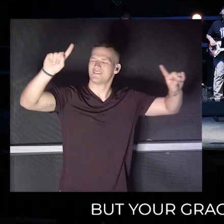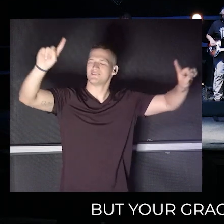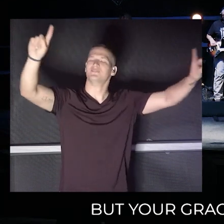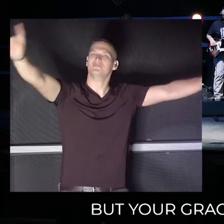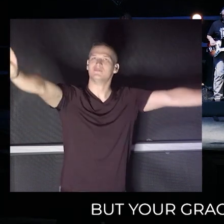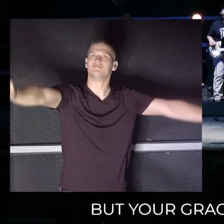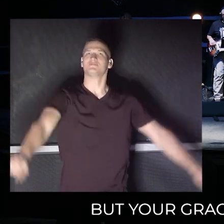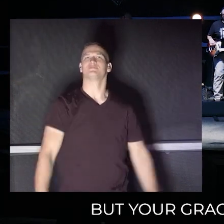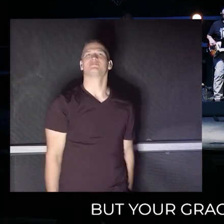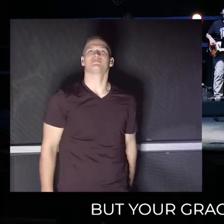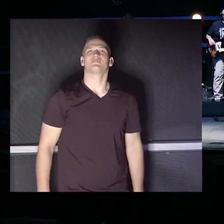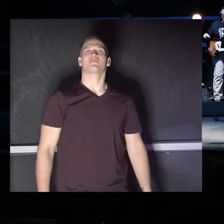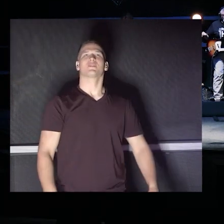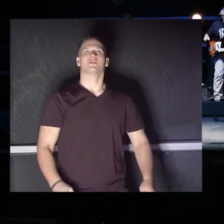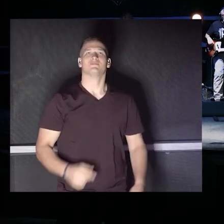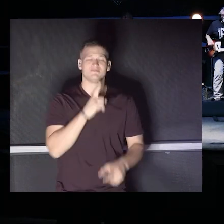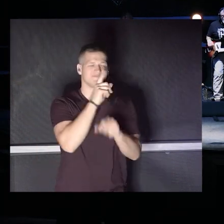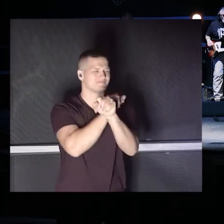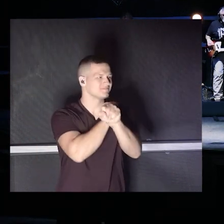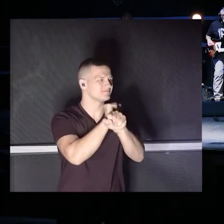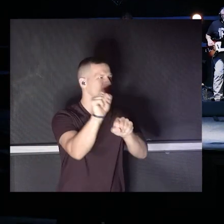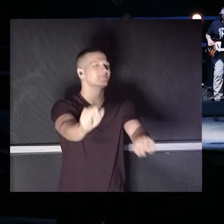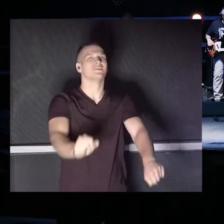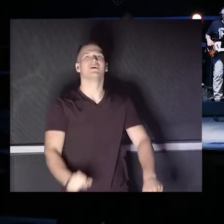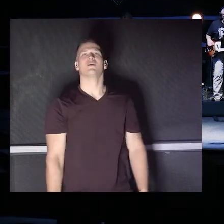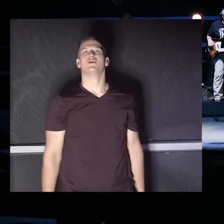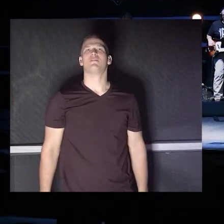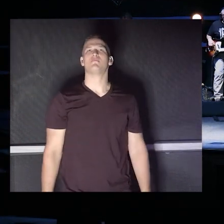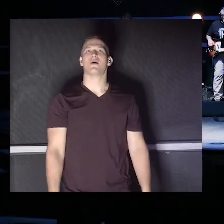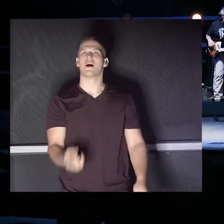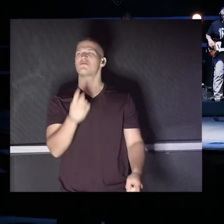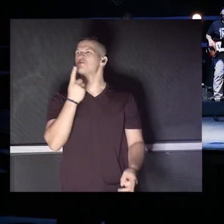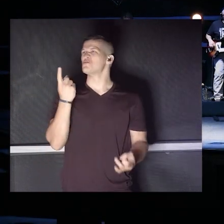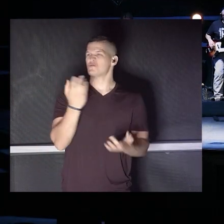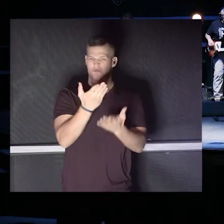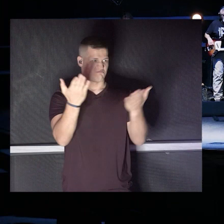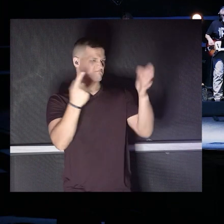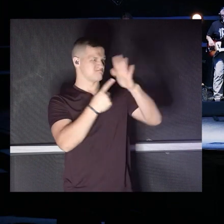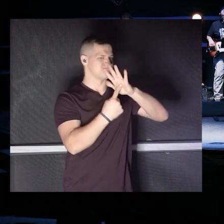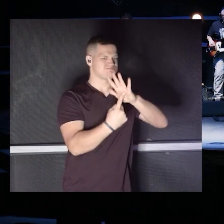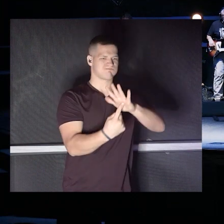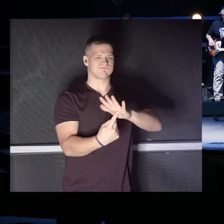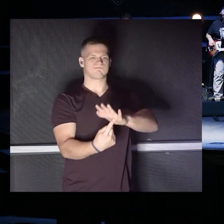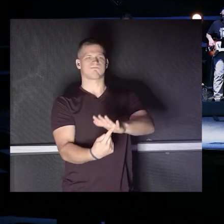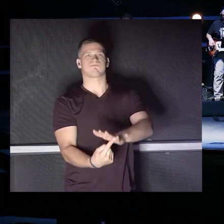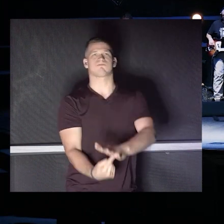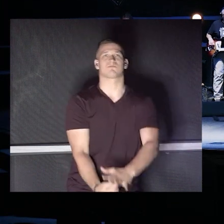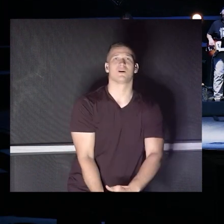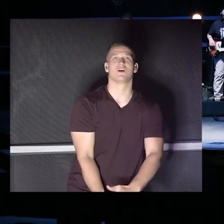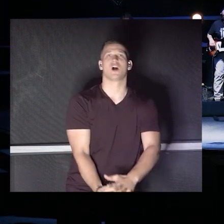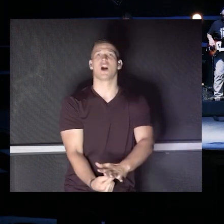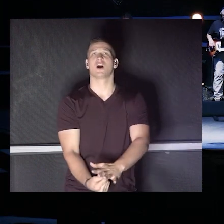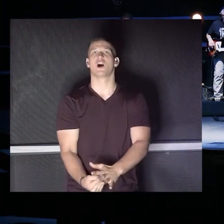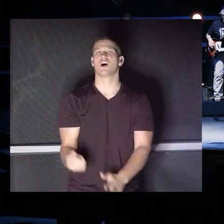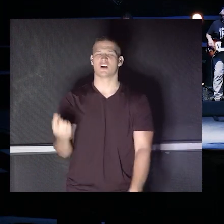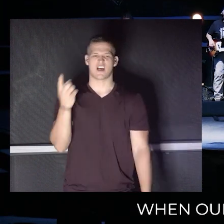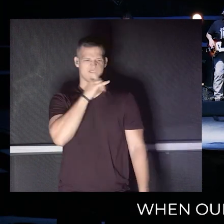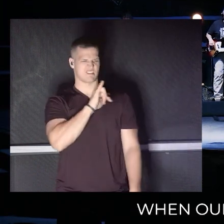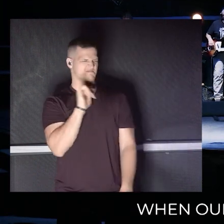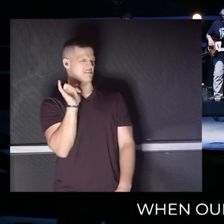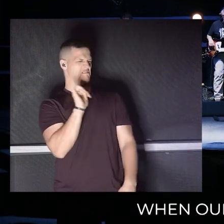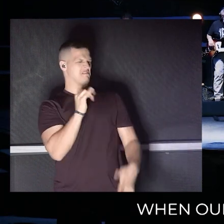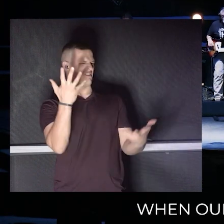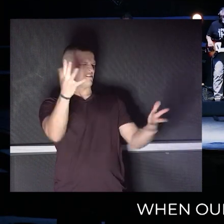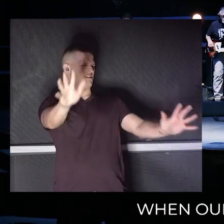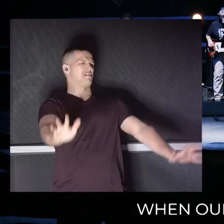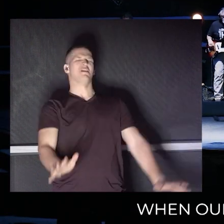to pick us up, and you, oh, you made a way. Yes, you did. When